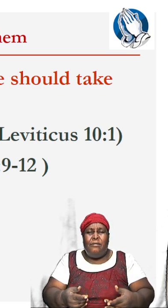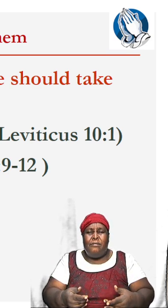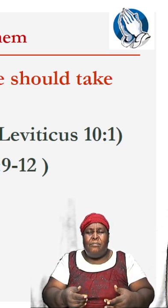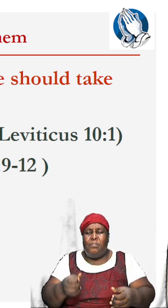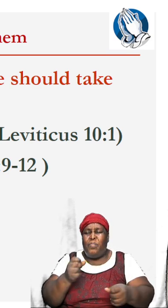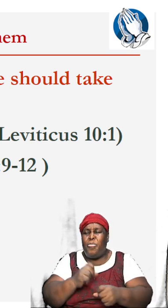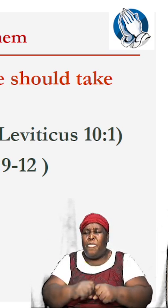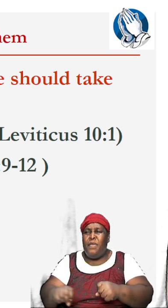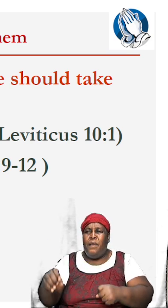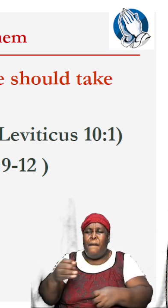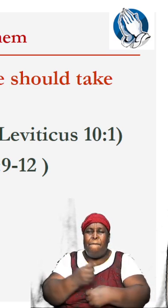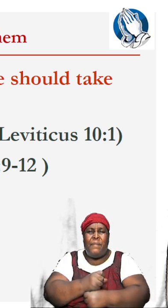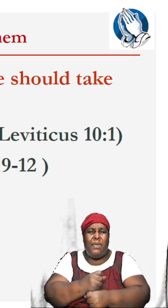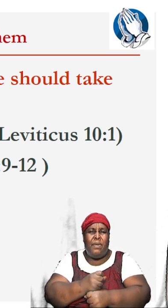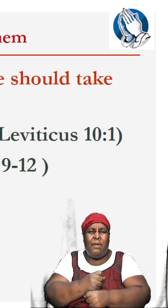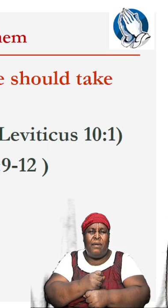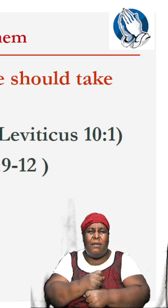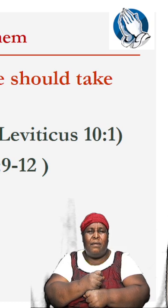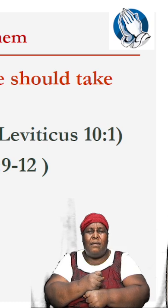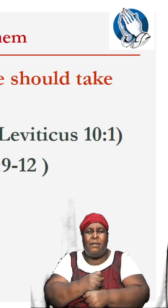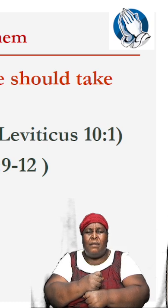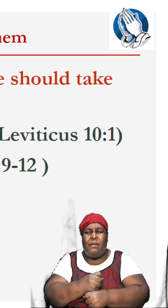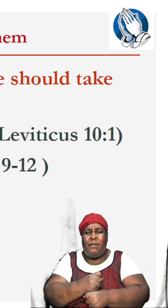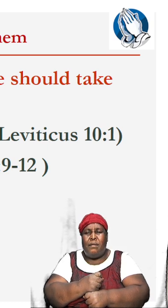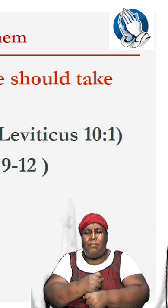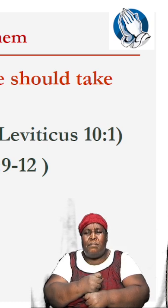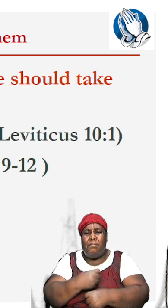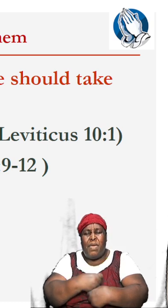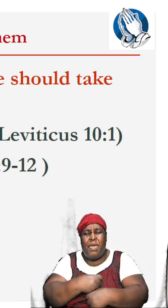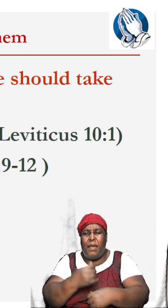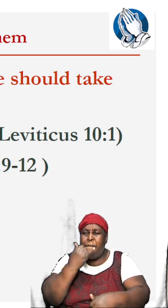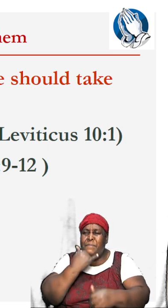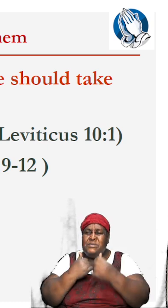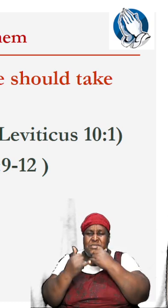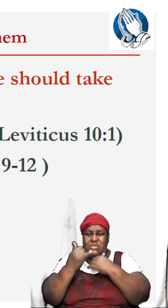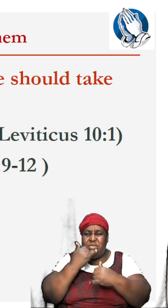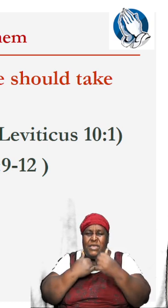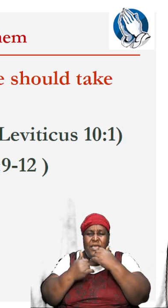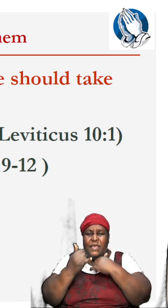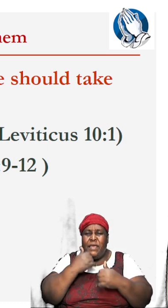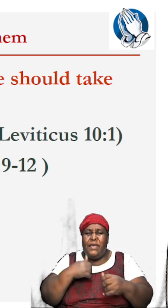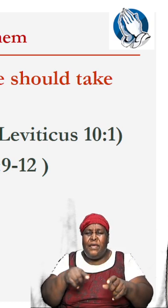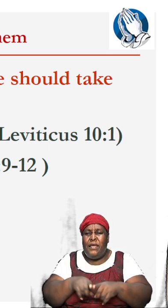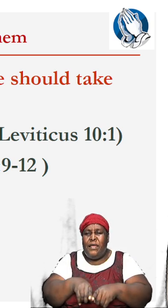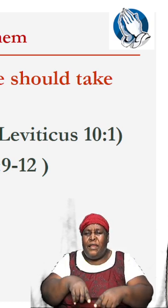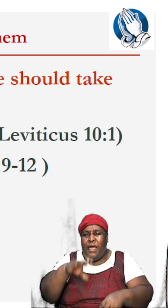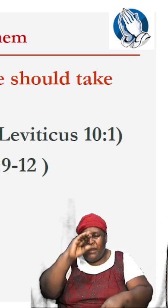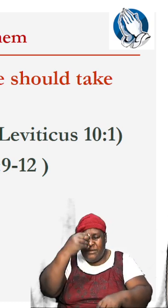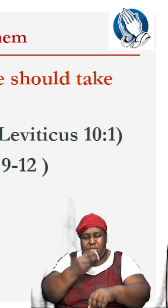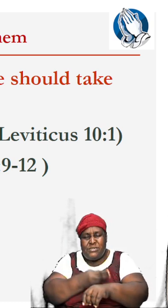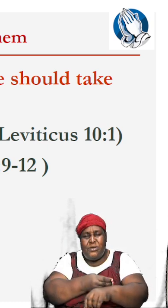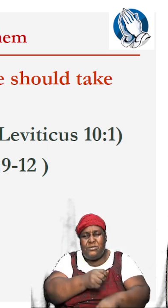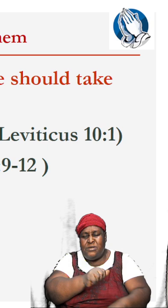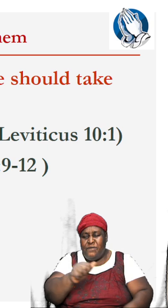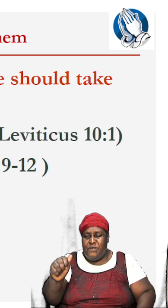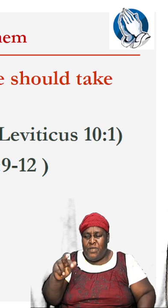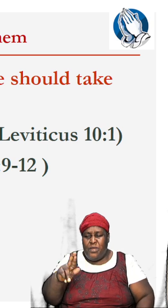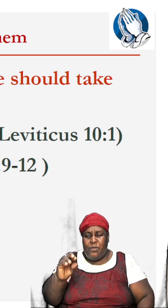We run the risk, like Nadab and Abihu, praise God, that God will devour us,